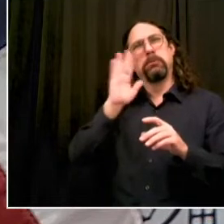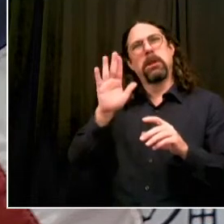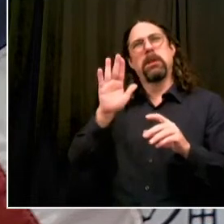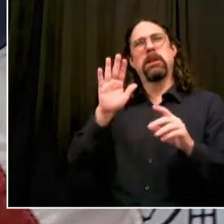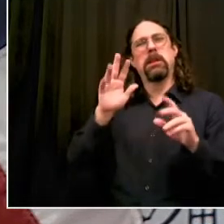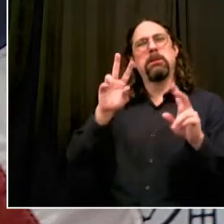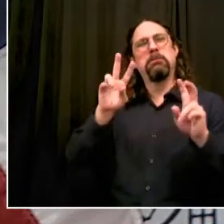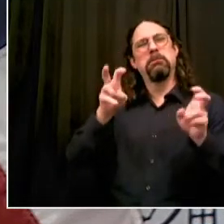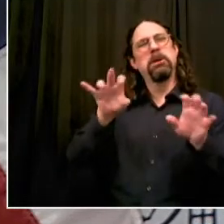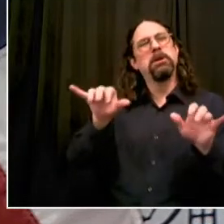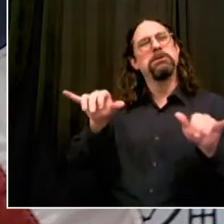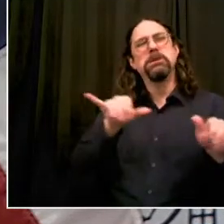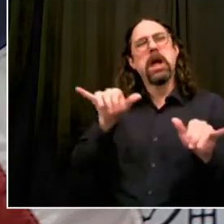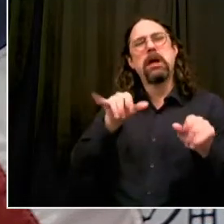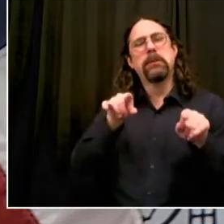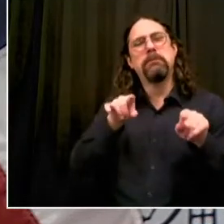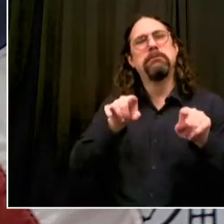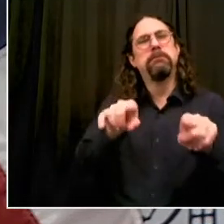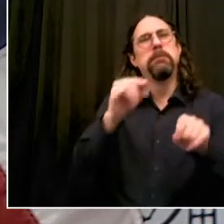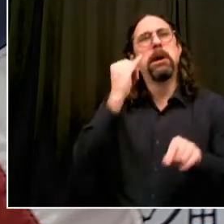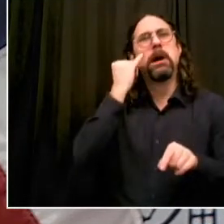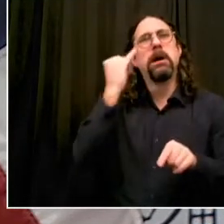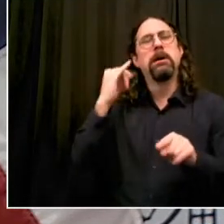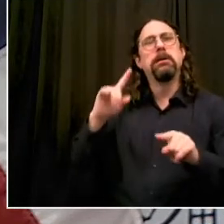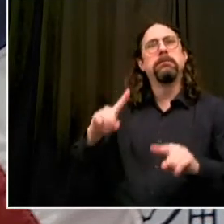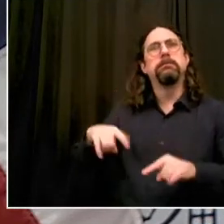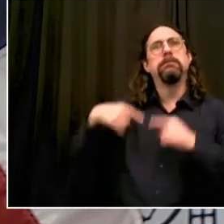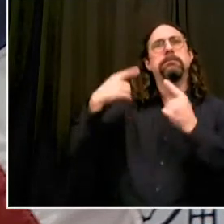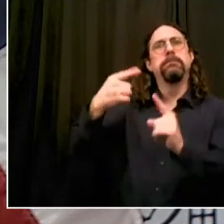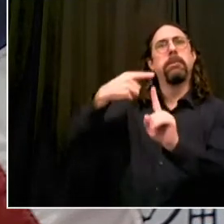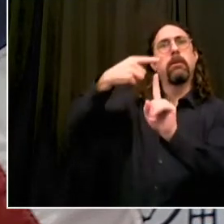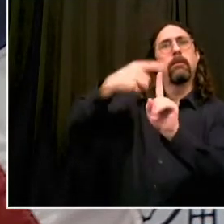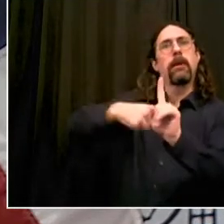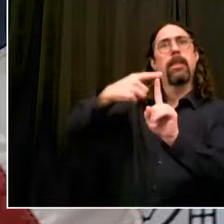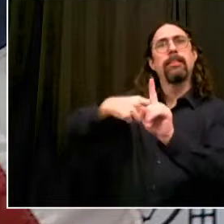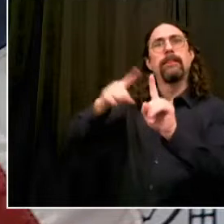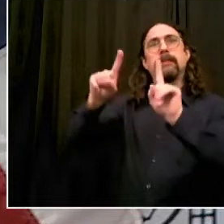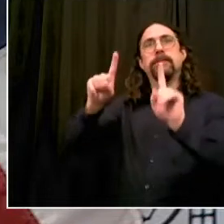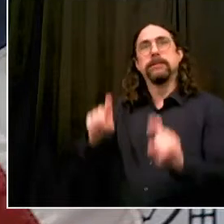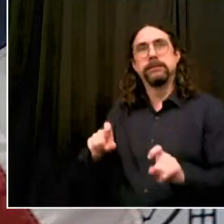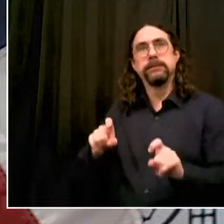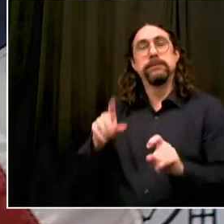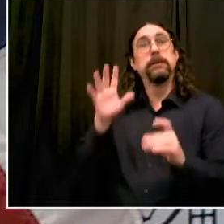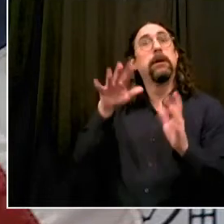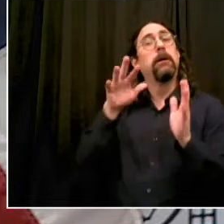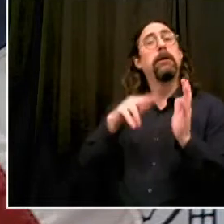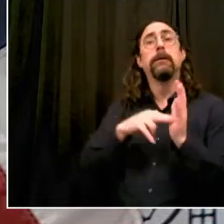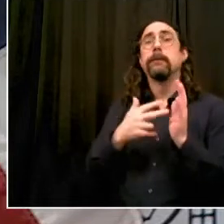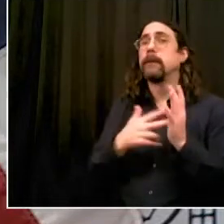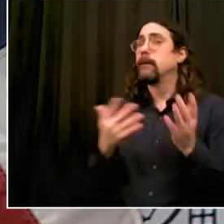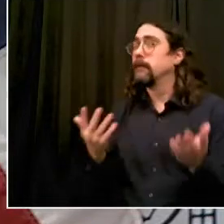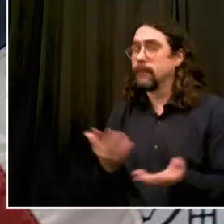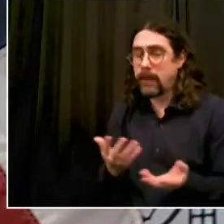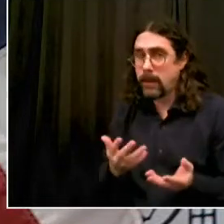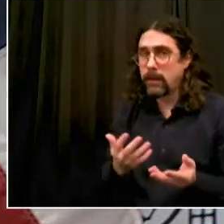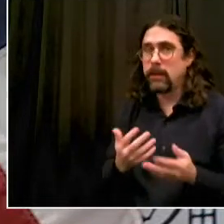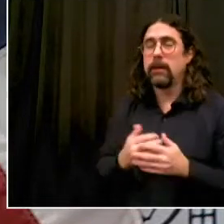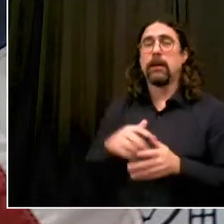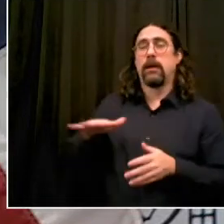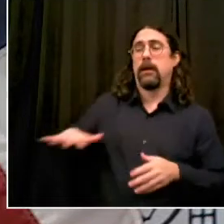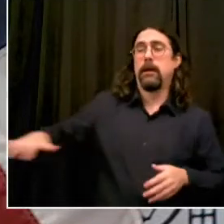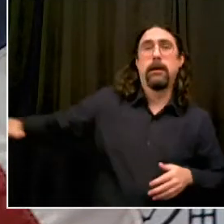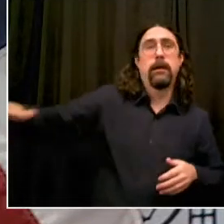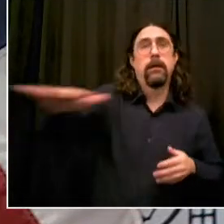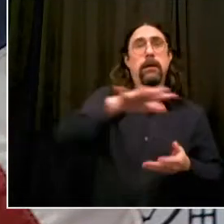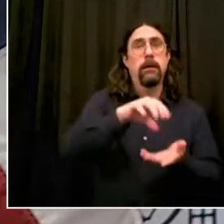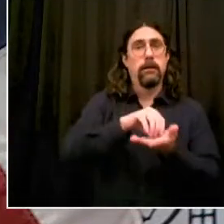the kids in the school. That will be done on a weekly basis. There will not be